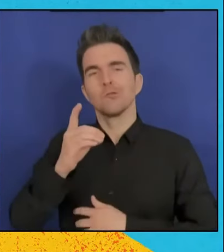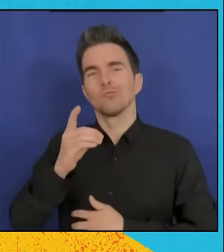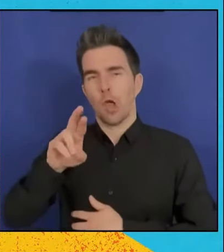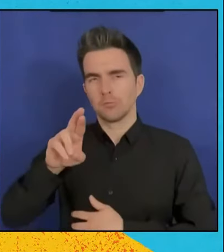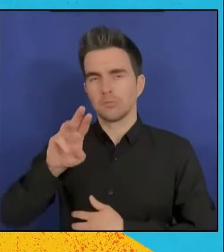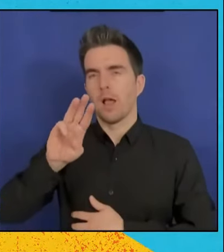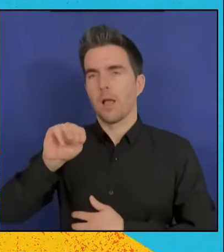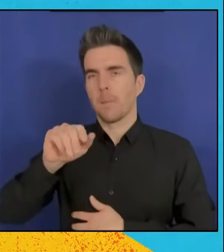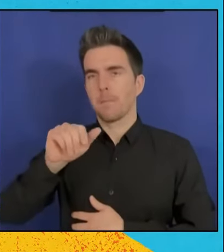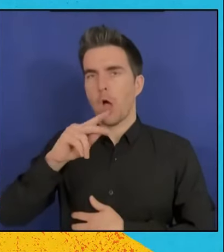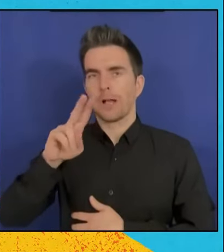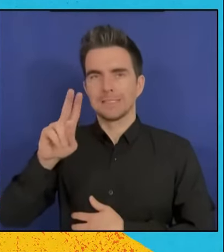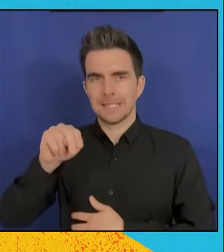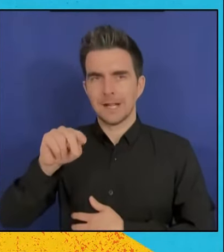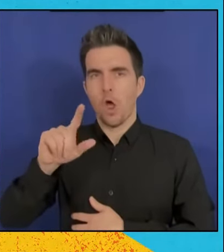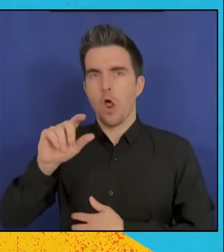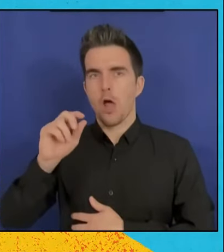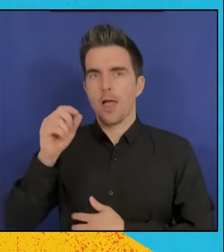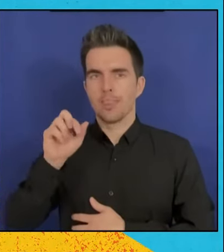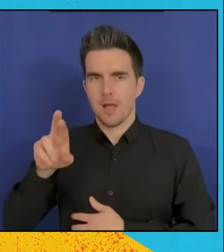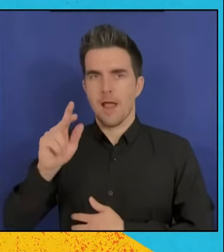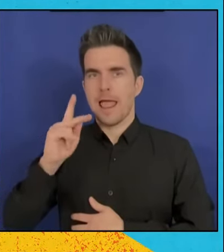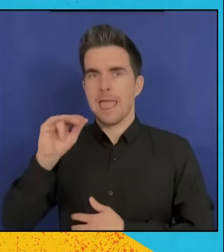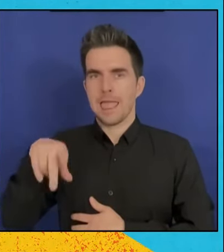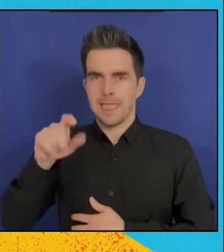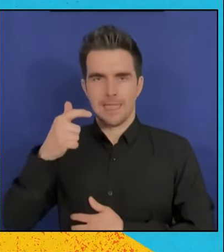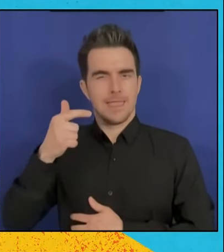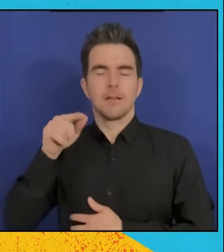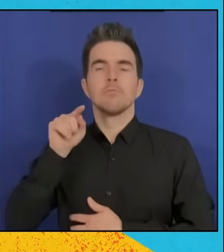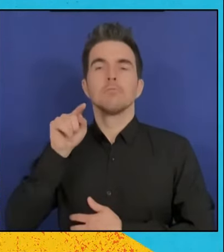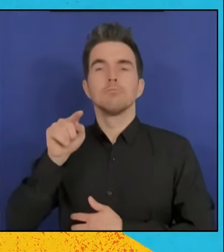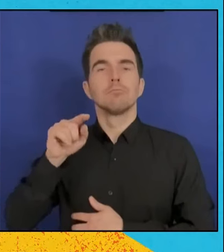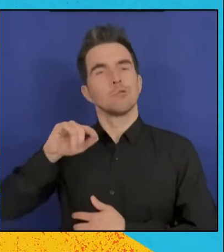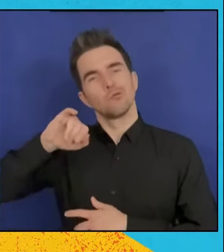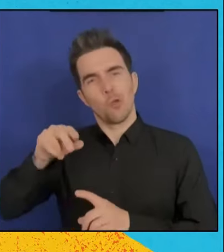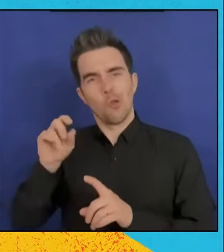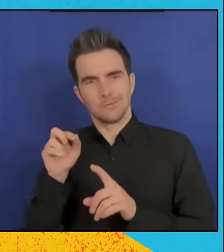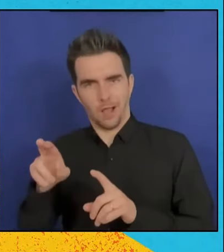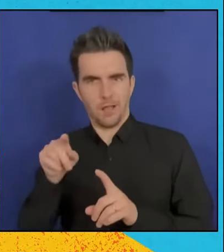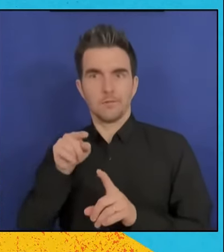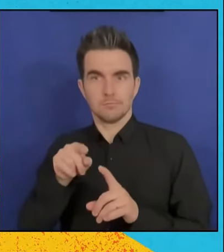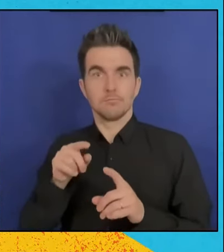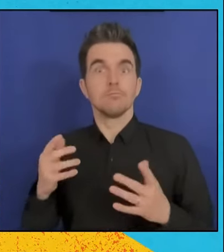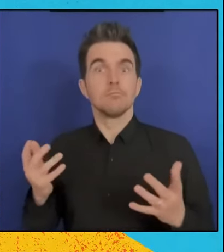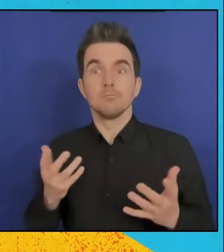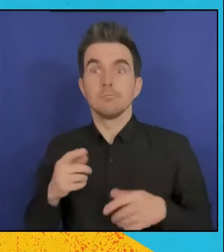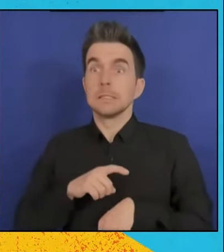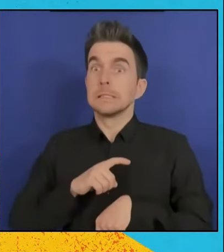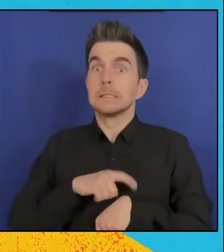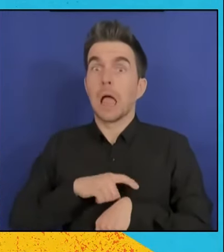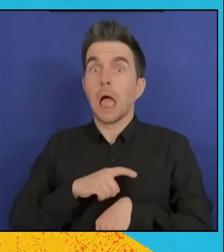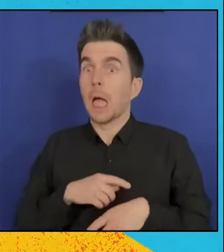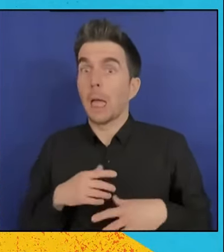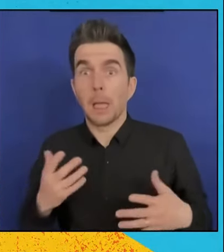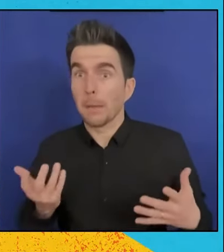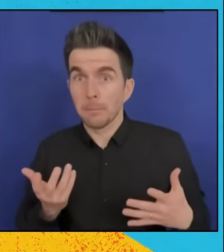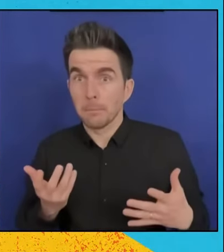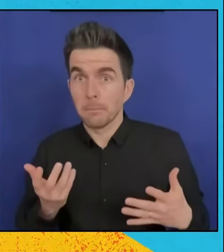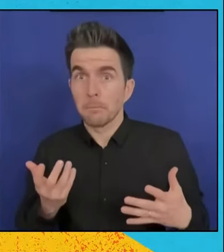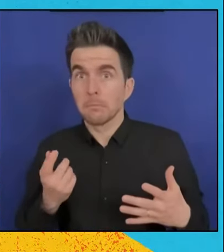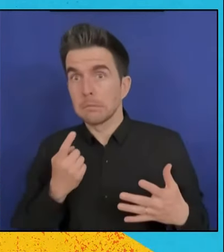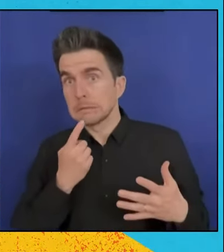"she" as "he" in that context. My former and late president Nelson Mandela said, "Sometimes it falls upon a generation to be great.